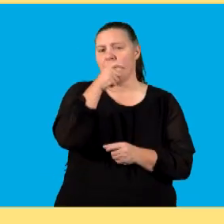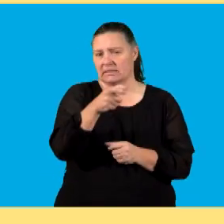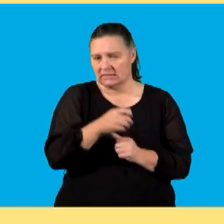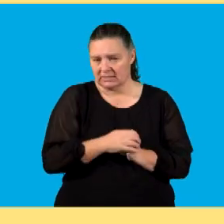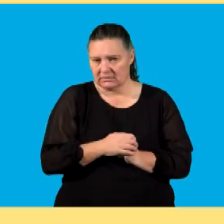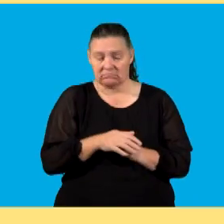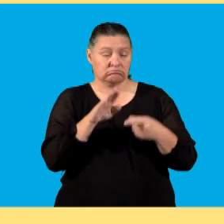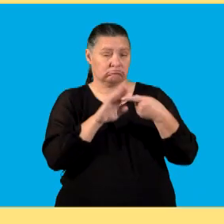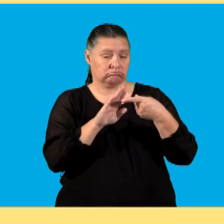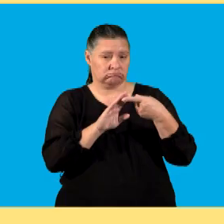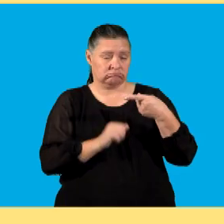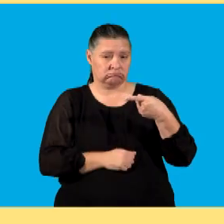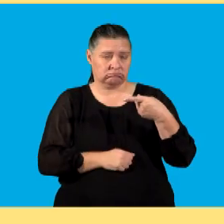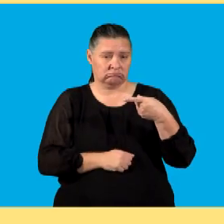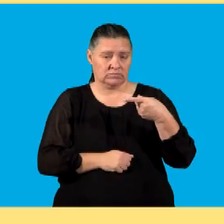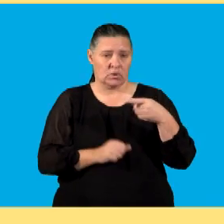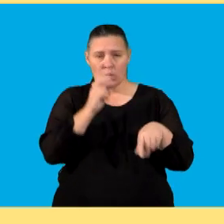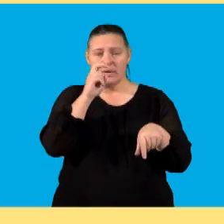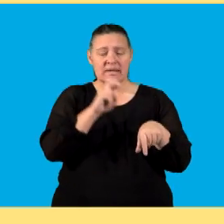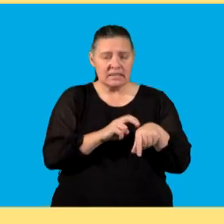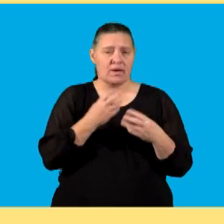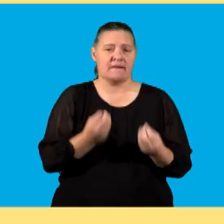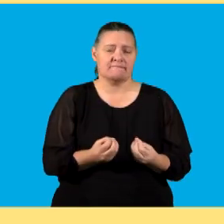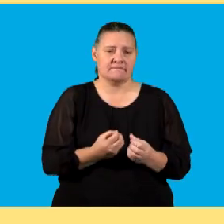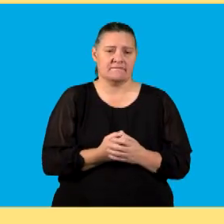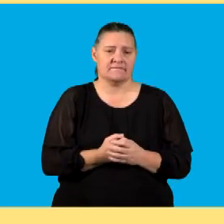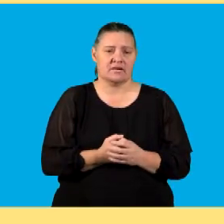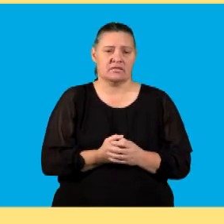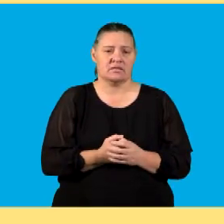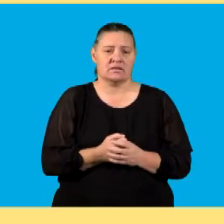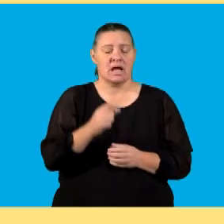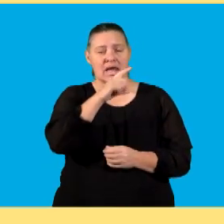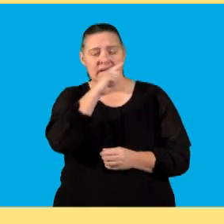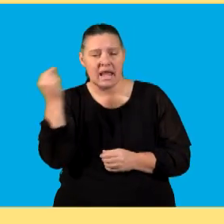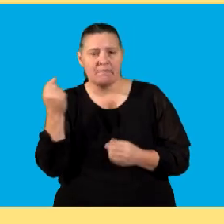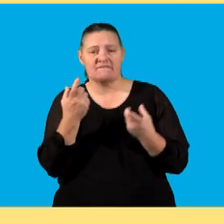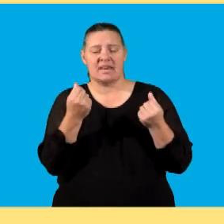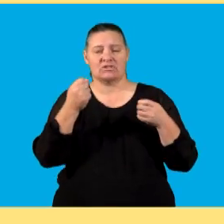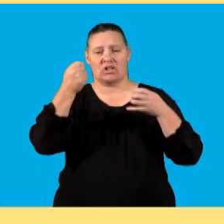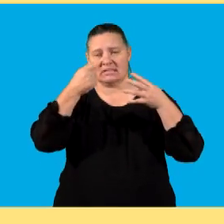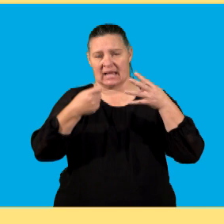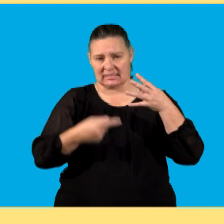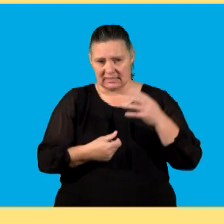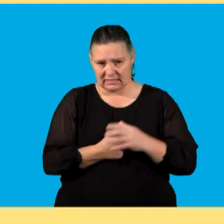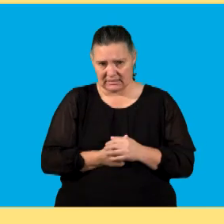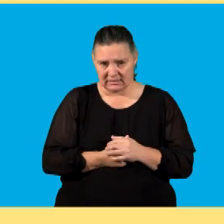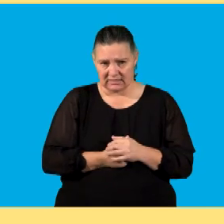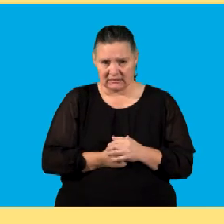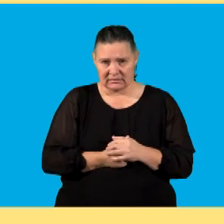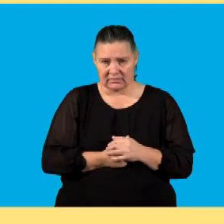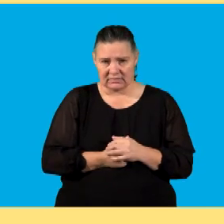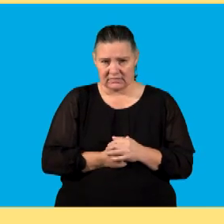our comments. Number one, we need to have the name of the financial indicator. The name of the financial